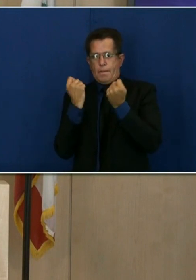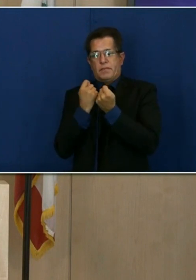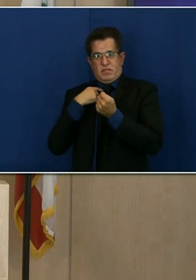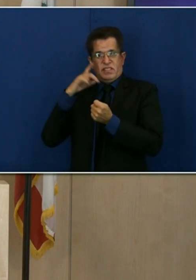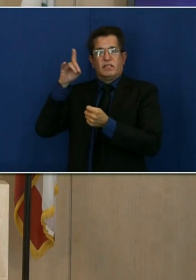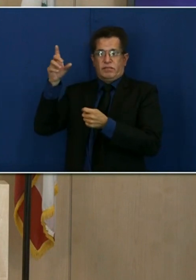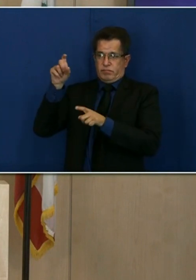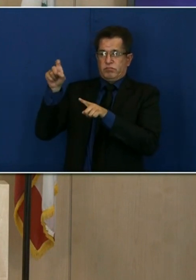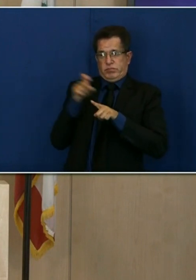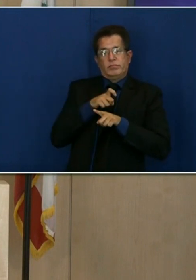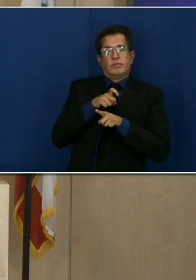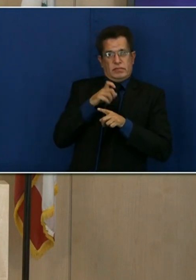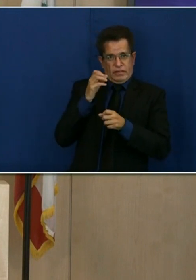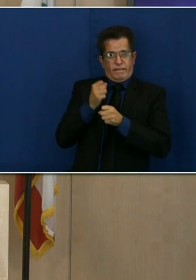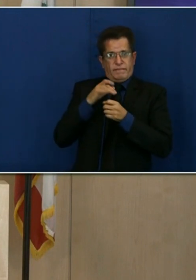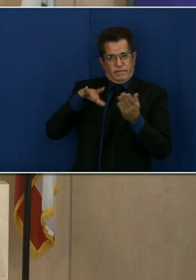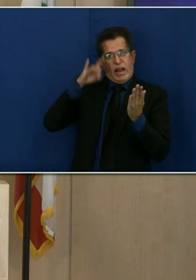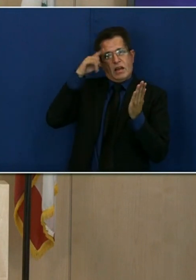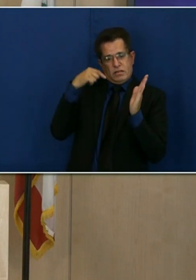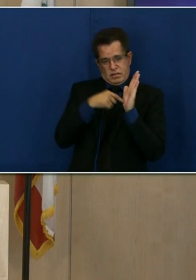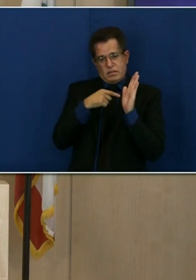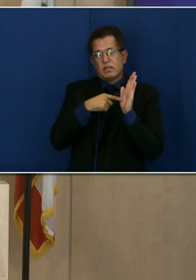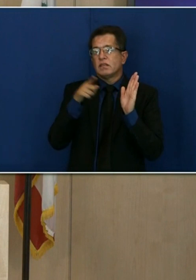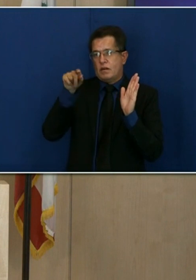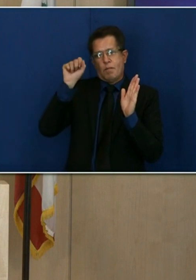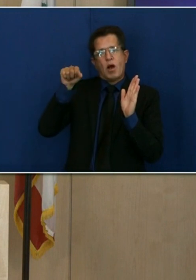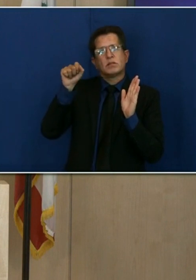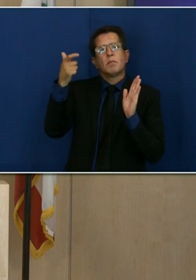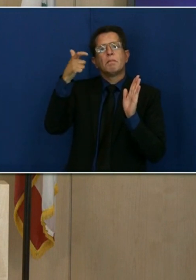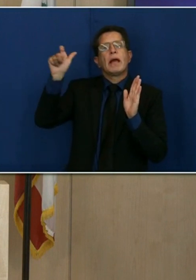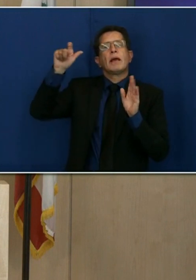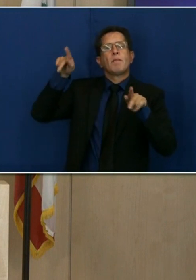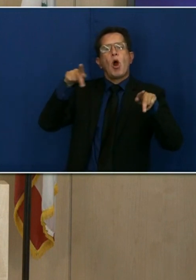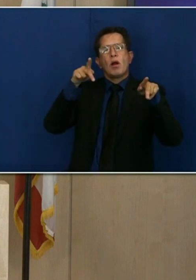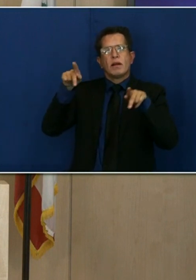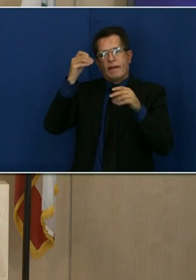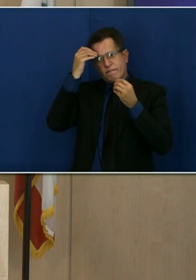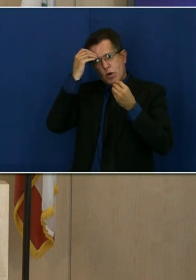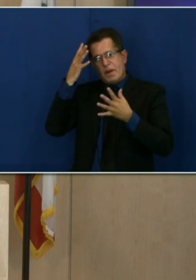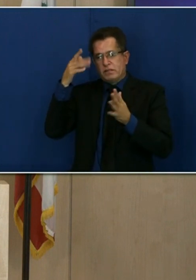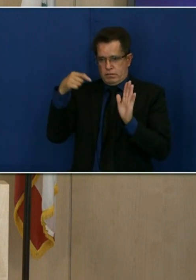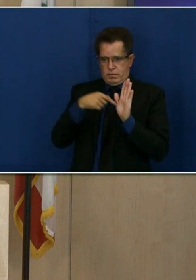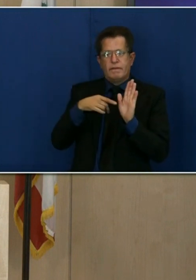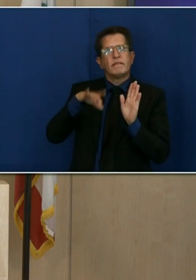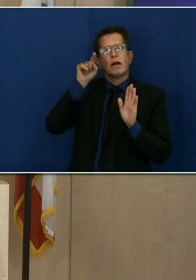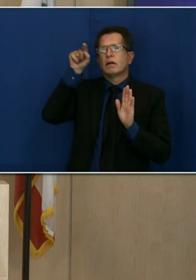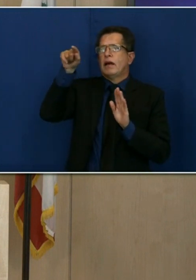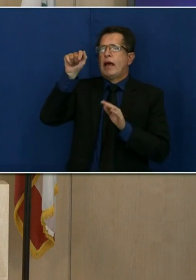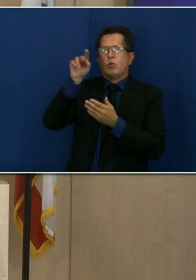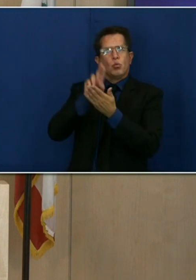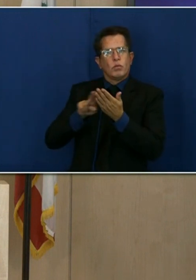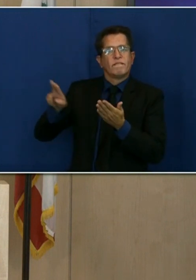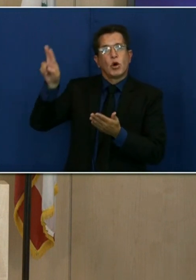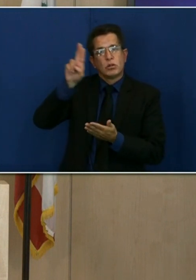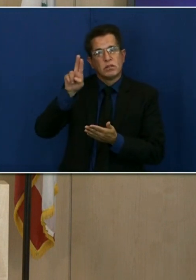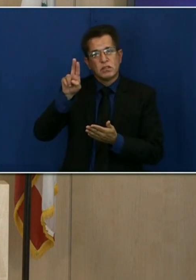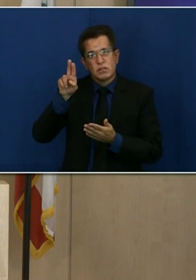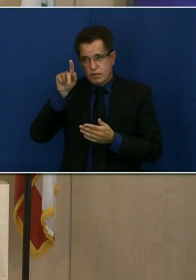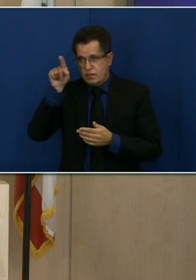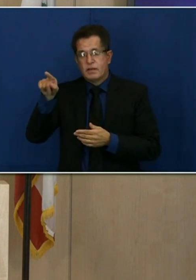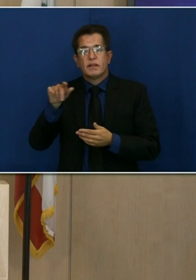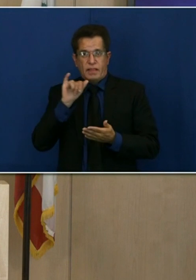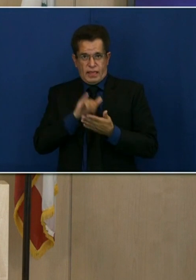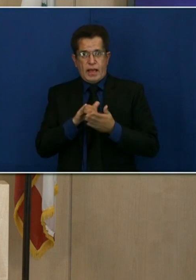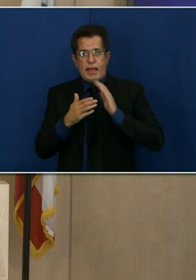some intelligence or some information concerning some possible large-scale gatherings at multiple universities. As a result of that, the